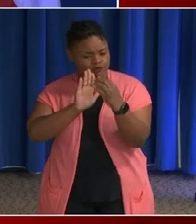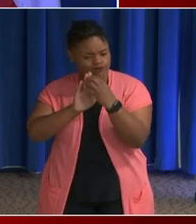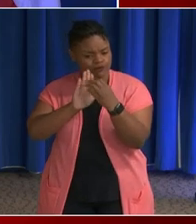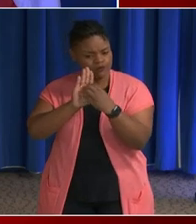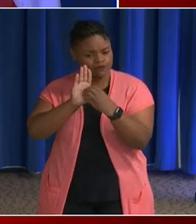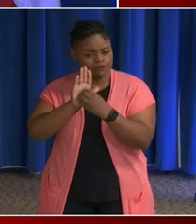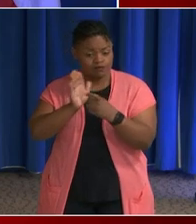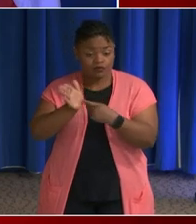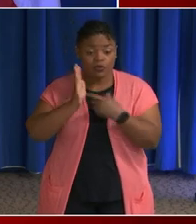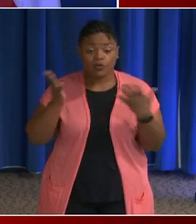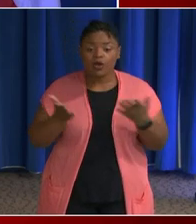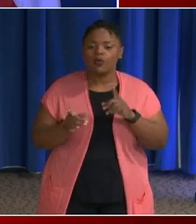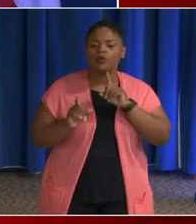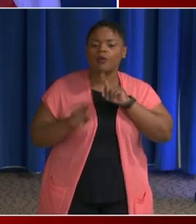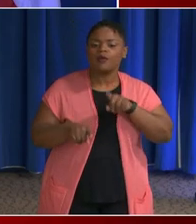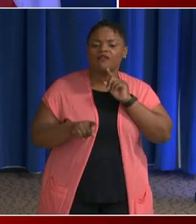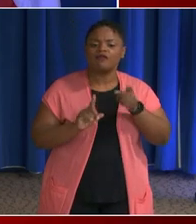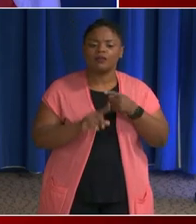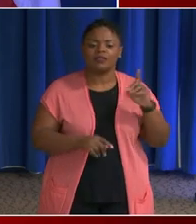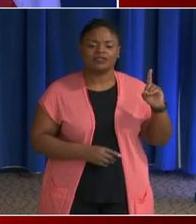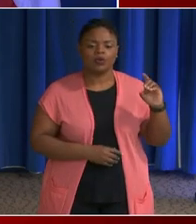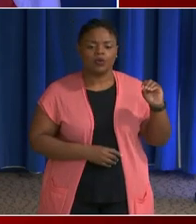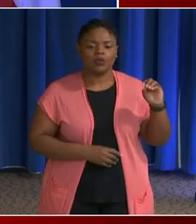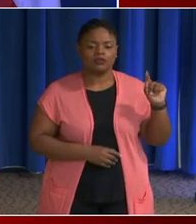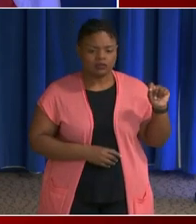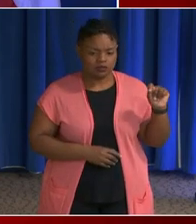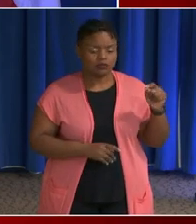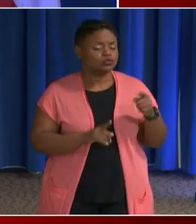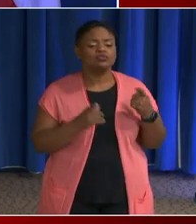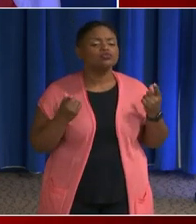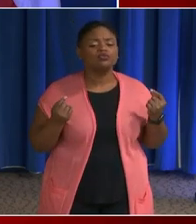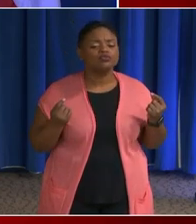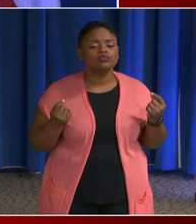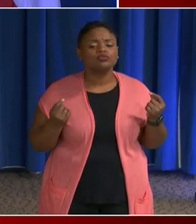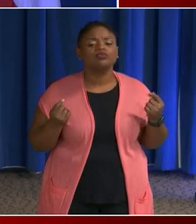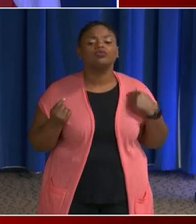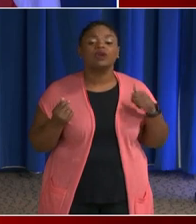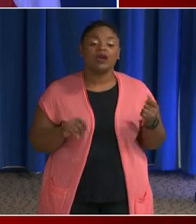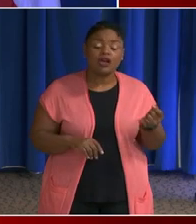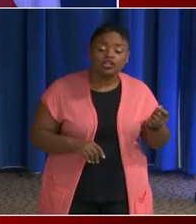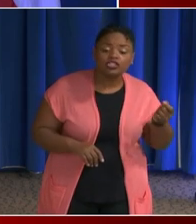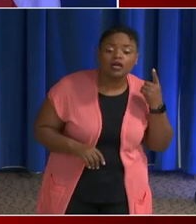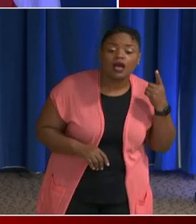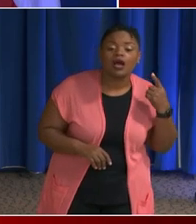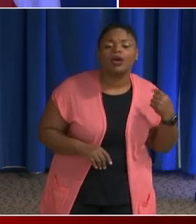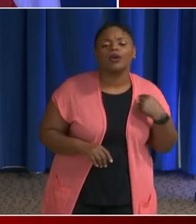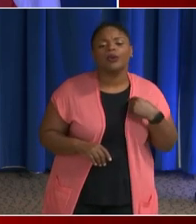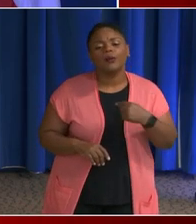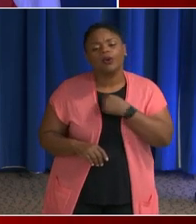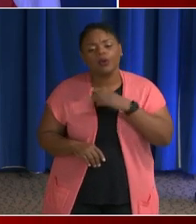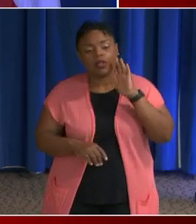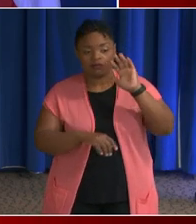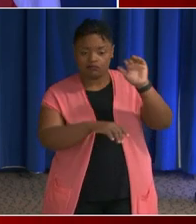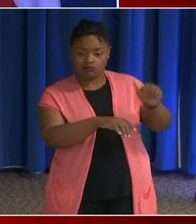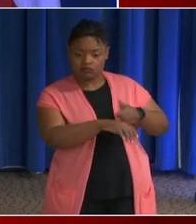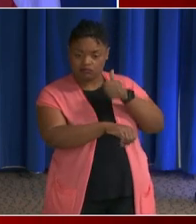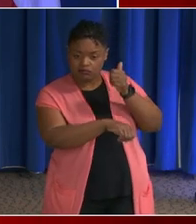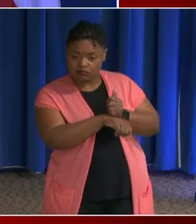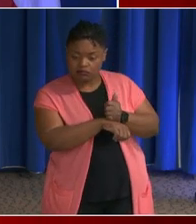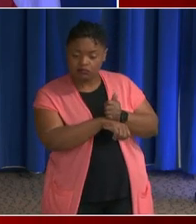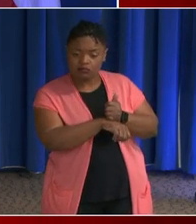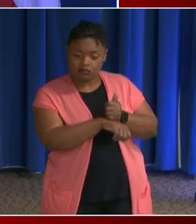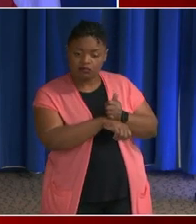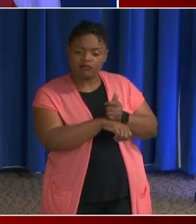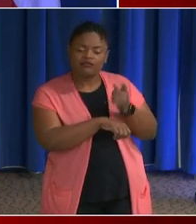what exactly DDOT is doing so that we can see that we're actually dedicating on a temporary